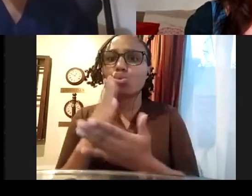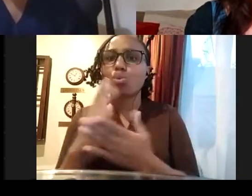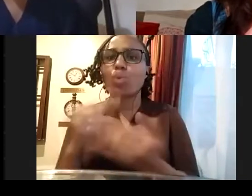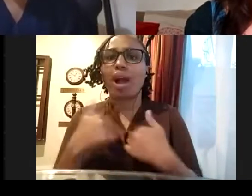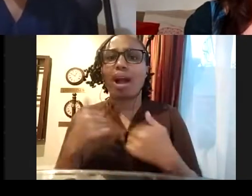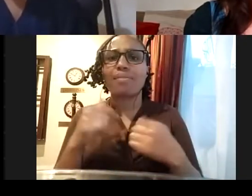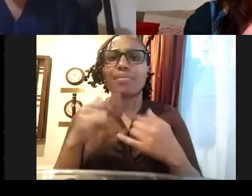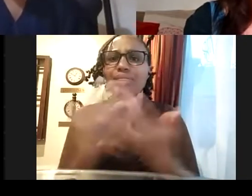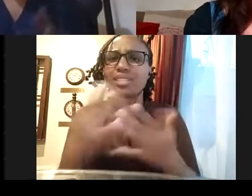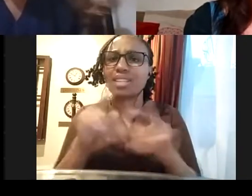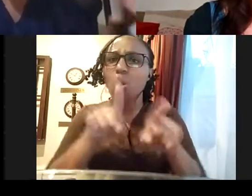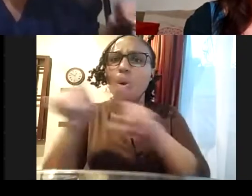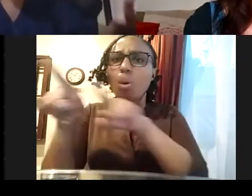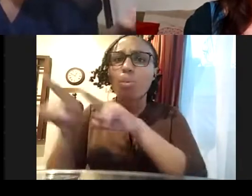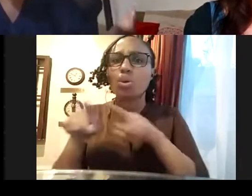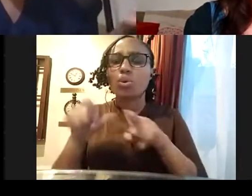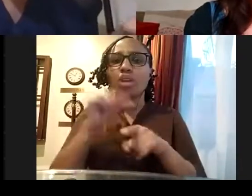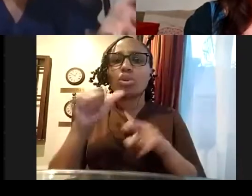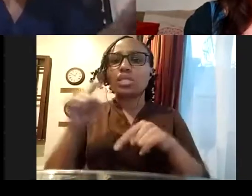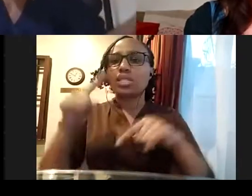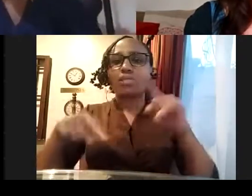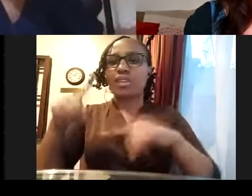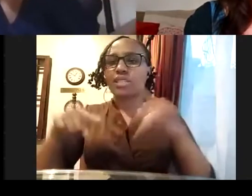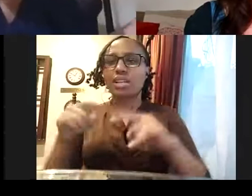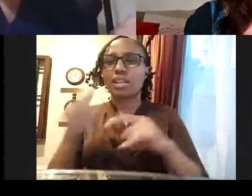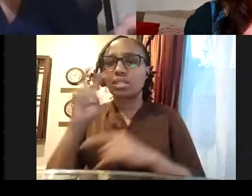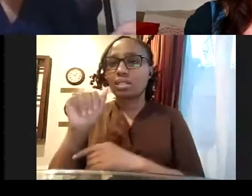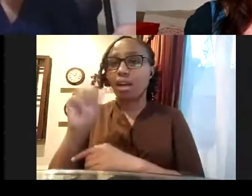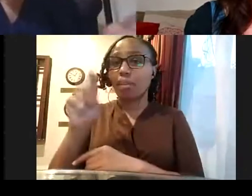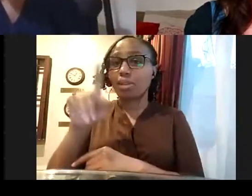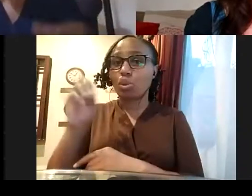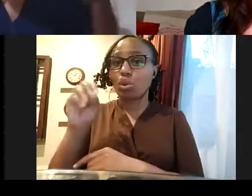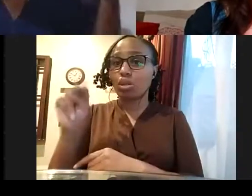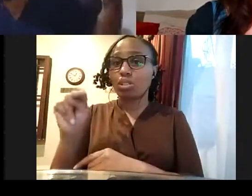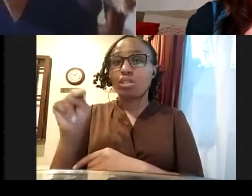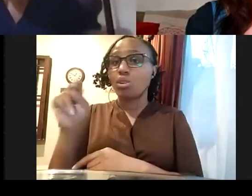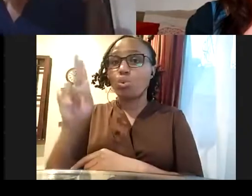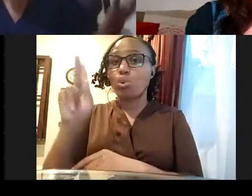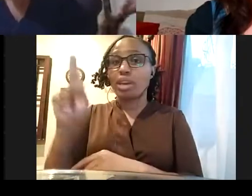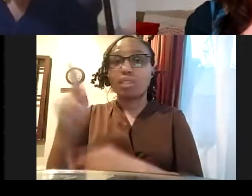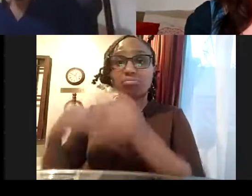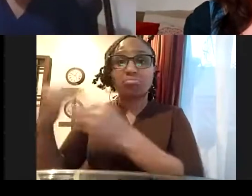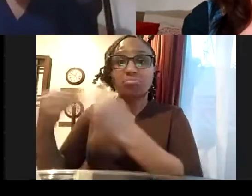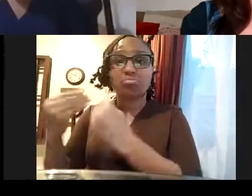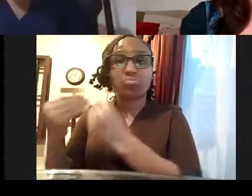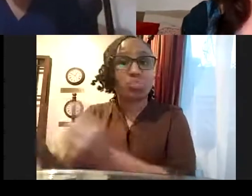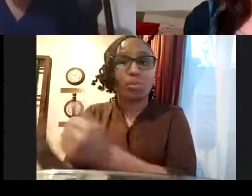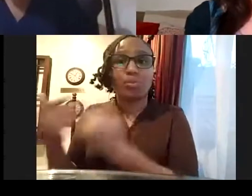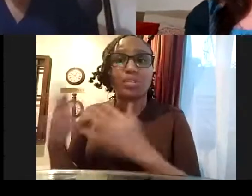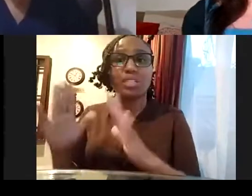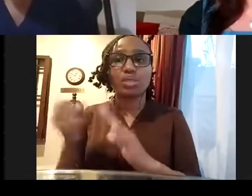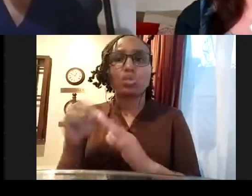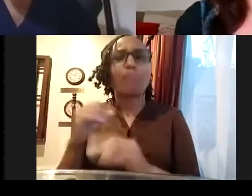different. Because I just checked Amazon 2 weeks ago and my book is sold out in the UK as well. And I'm just like, oh, okay, so obviously it's doing something